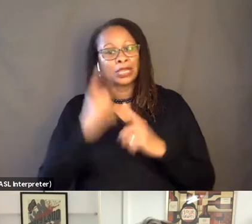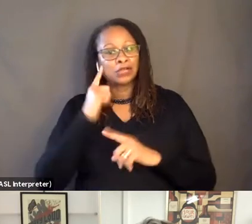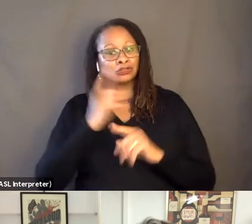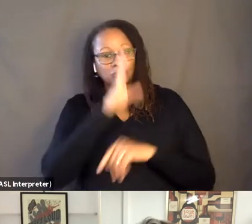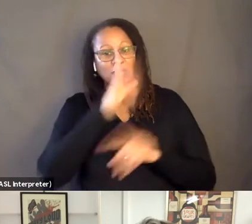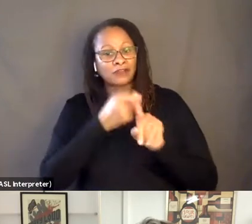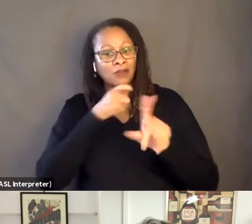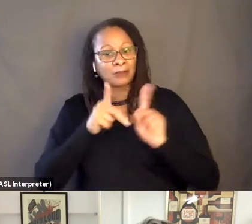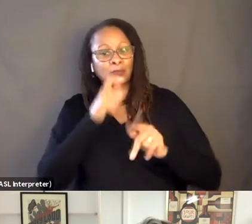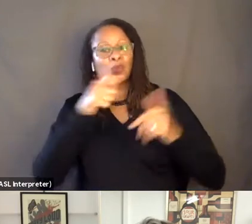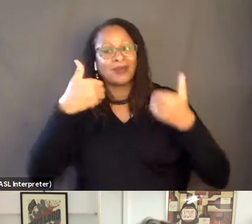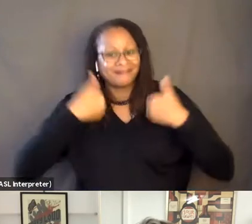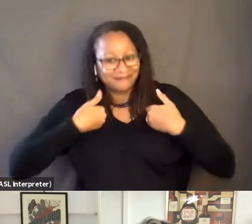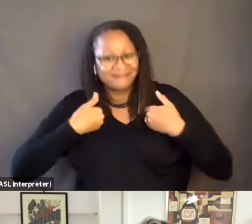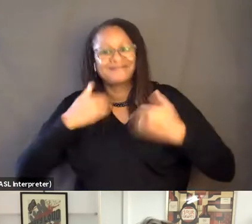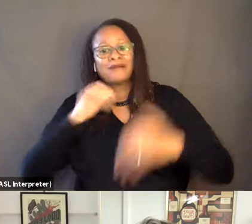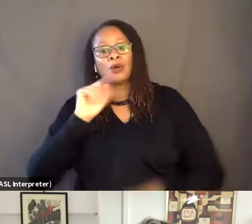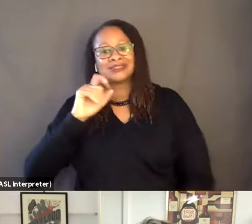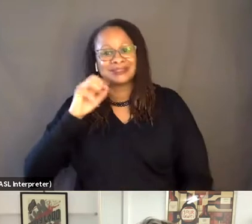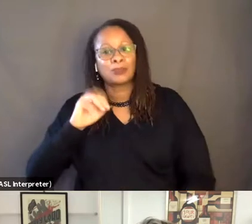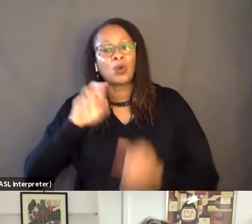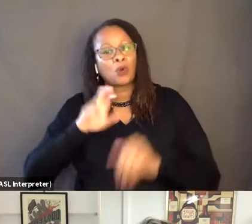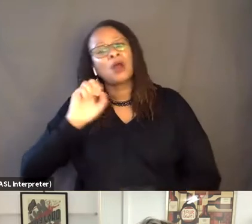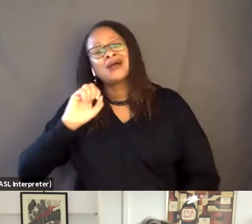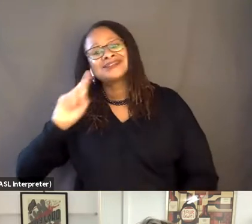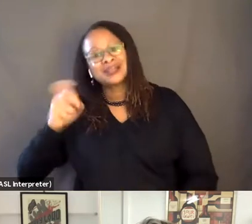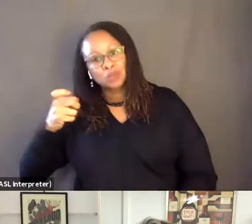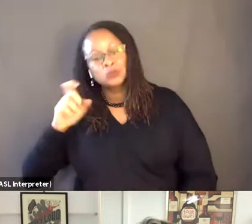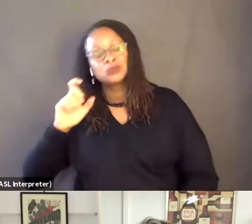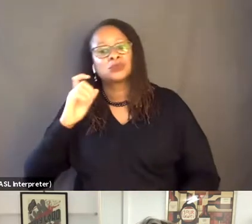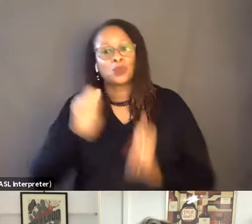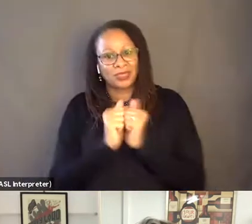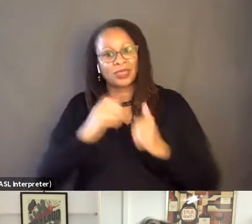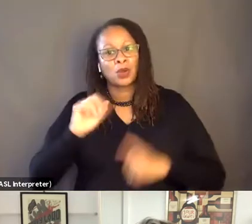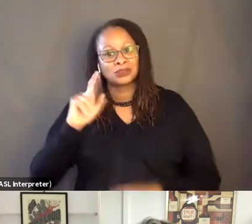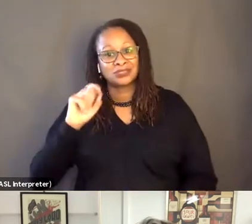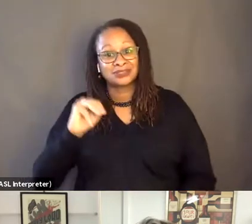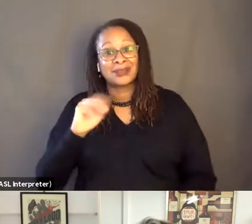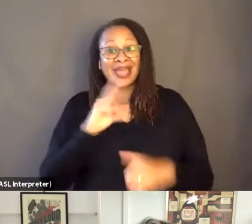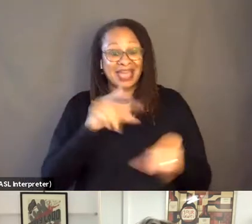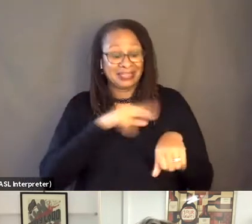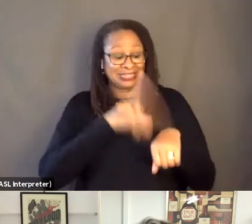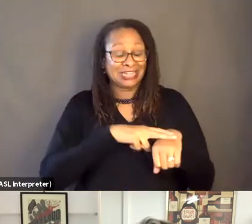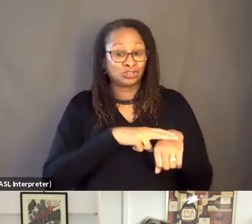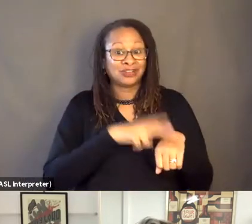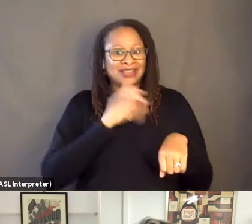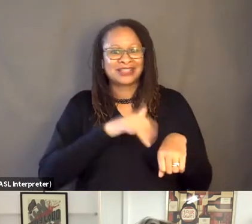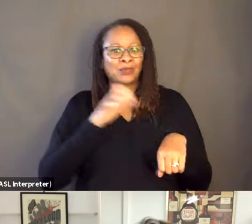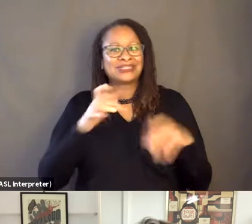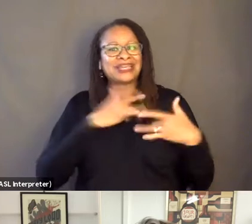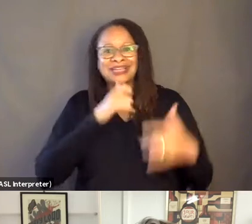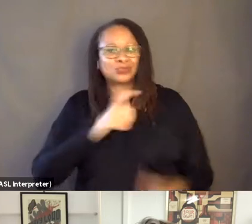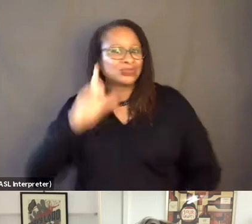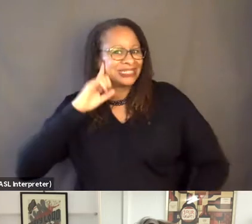of course, it's the nature of nonverbal autism for this voice to be very hard to hear. Right.